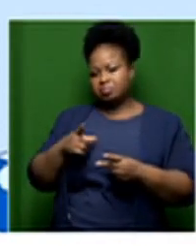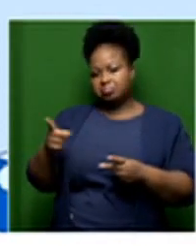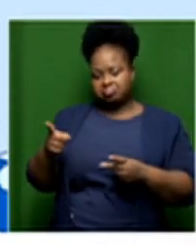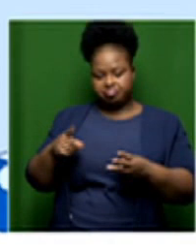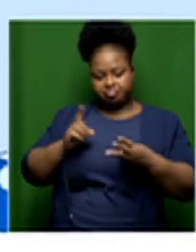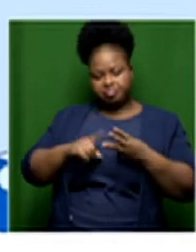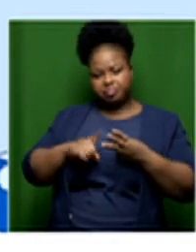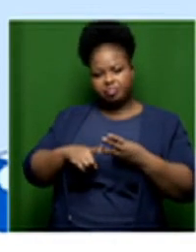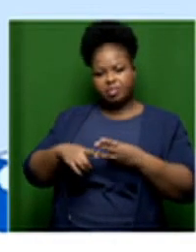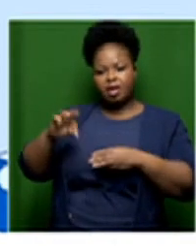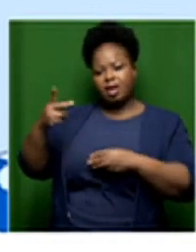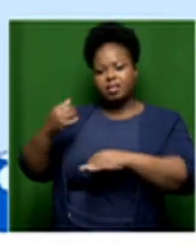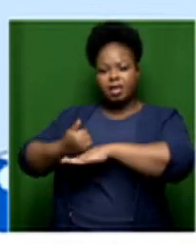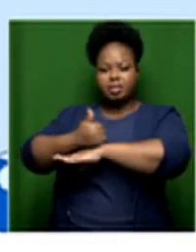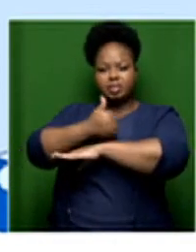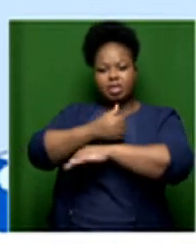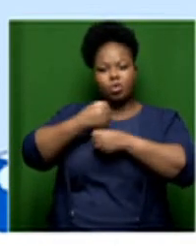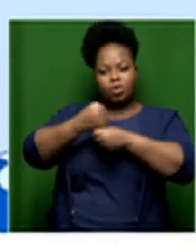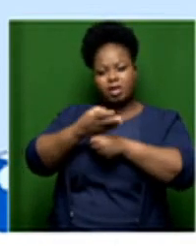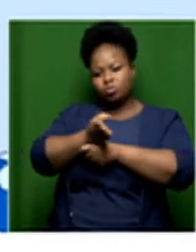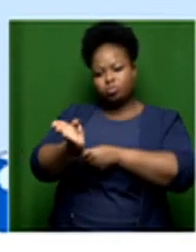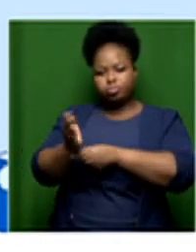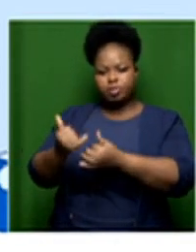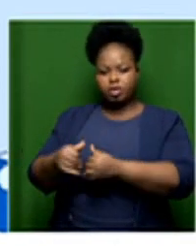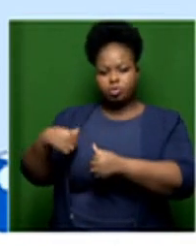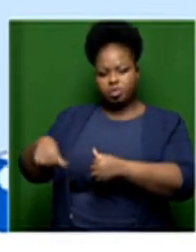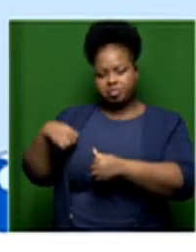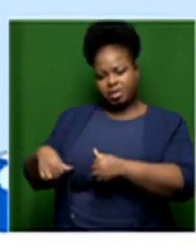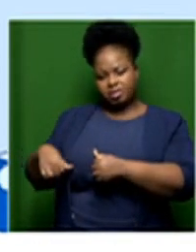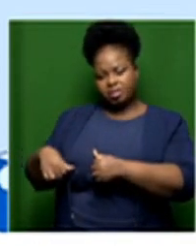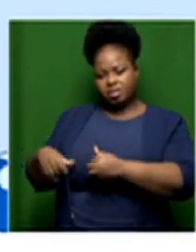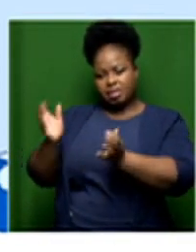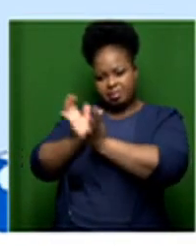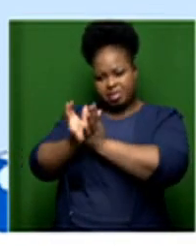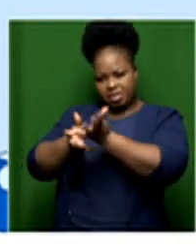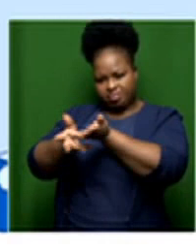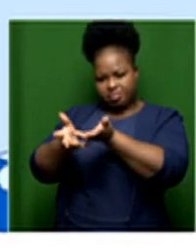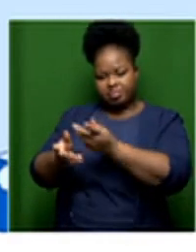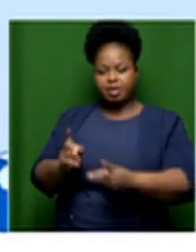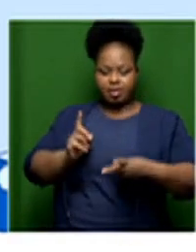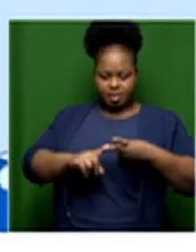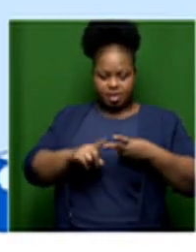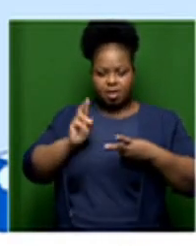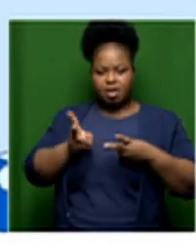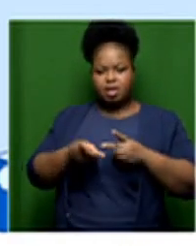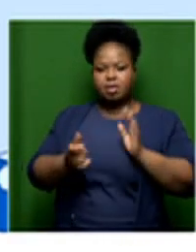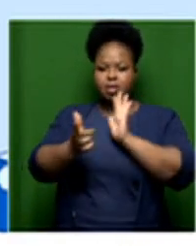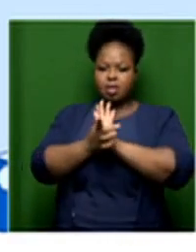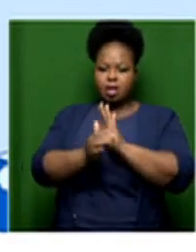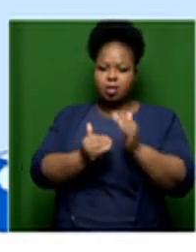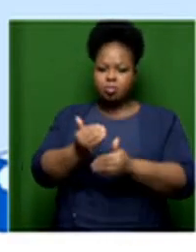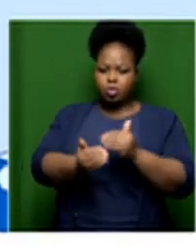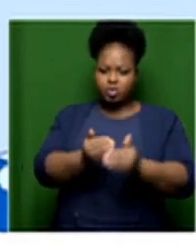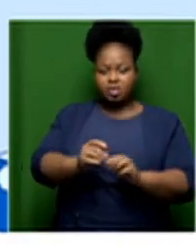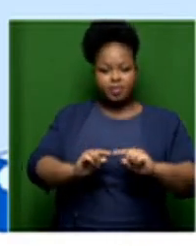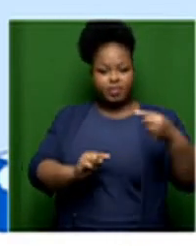municipalities, with stakeholders in those municipalities. There is also a legal process, so meaning there's first a